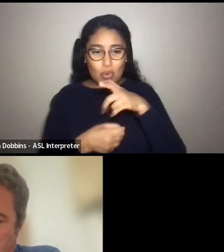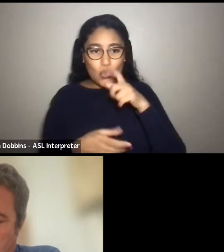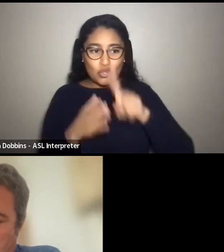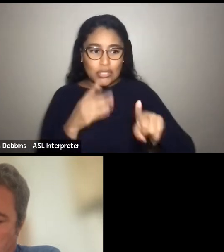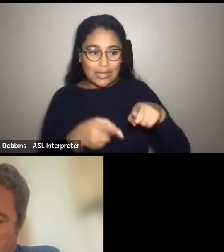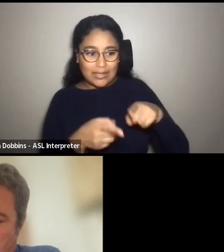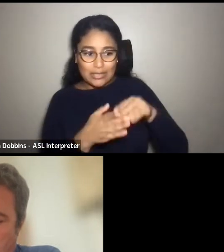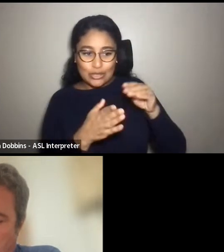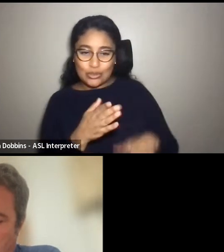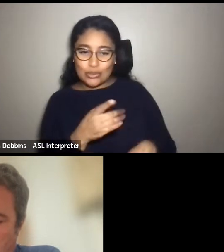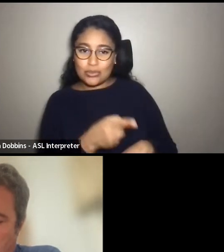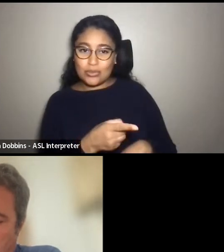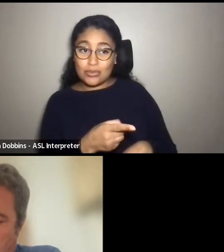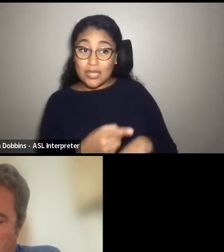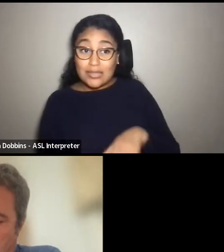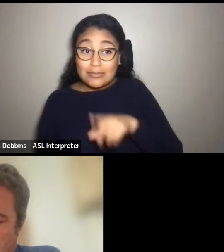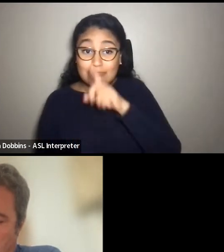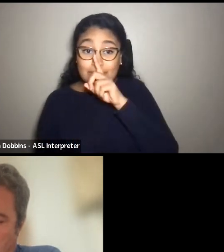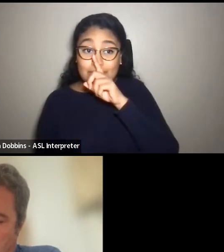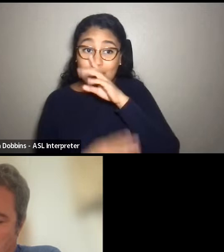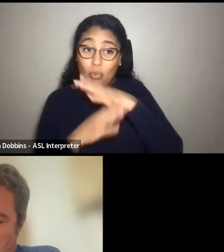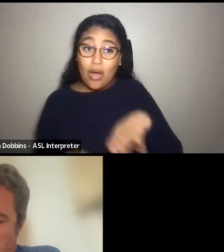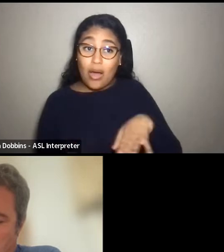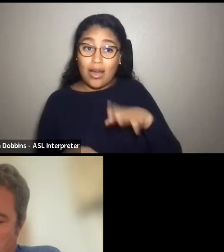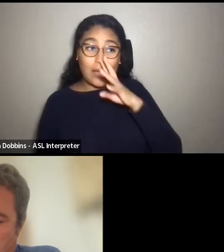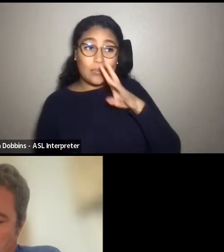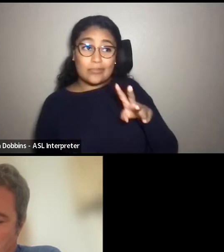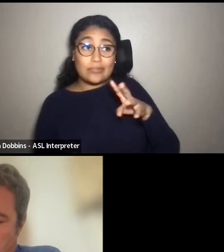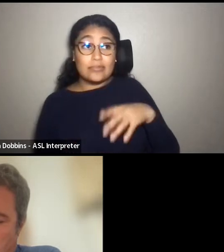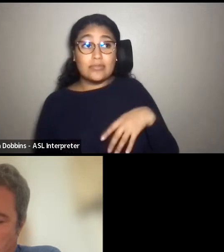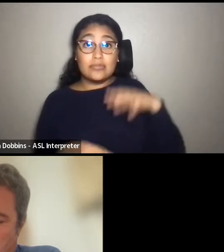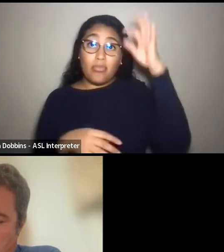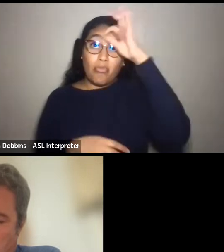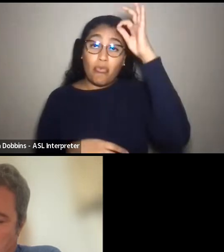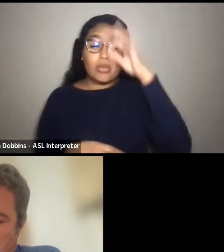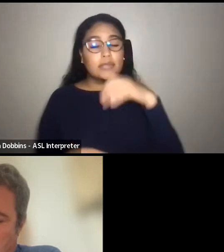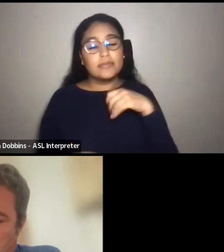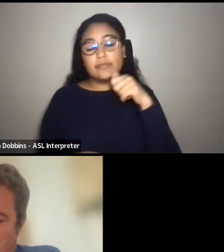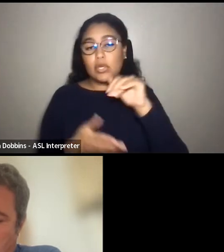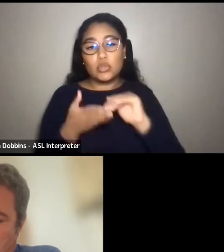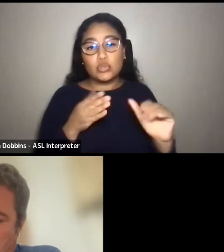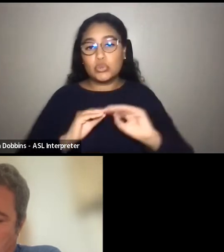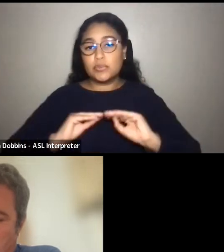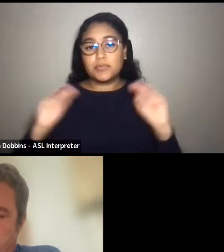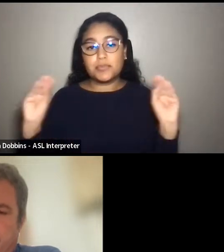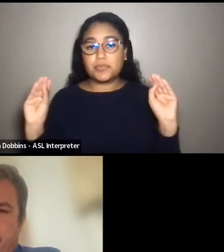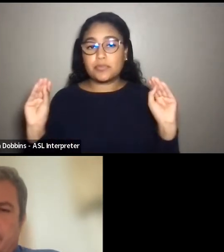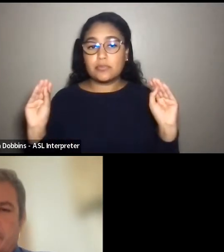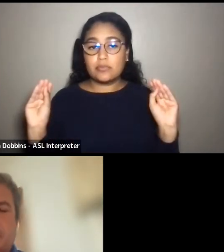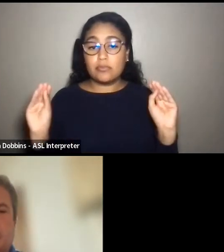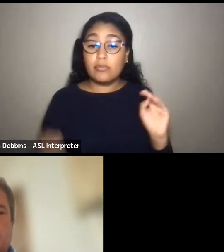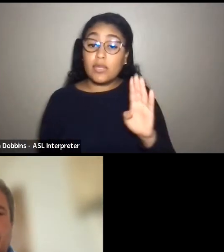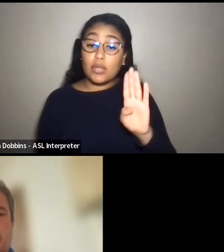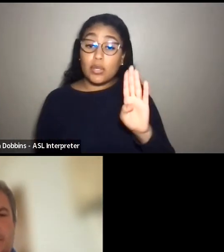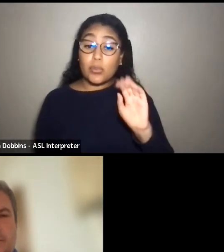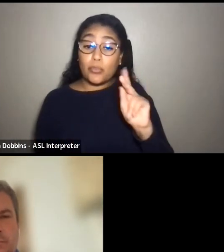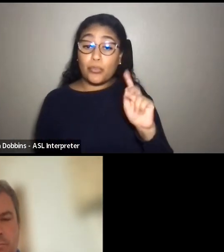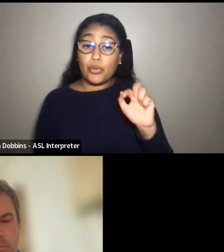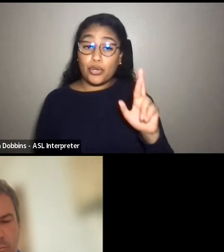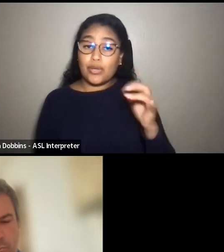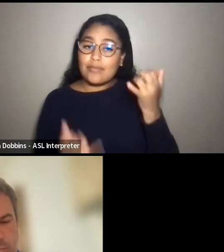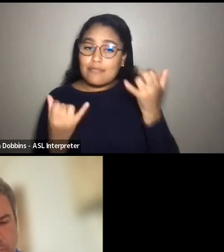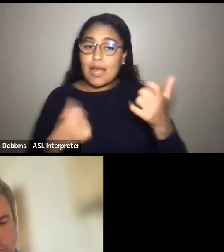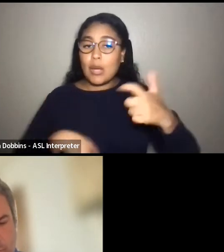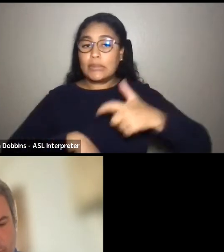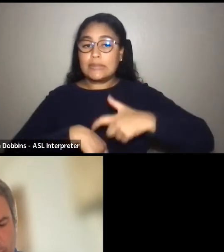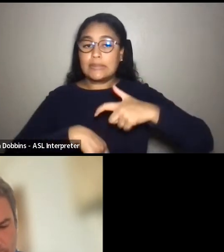The ignorance and the silence are unacceptable. They deserve and desperately need better. Superintendent, now